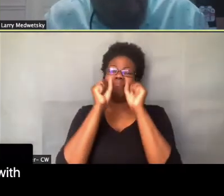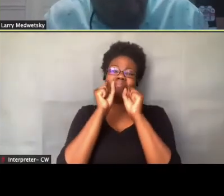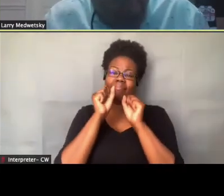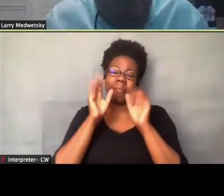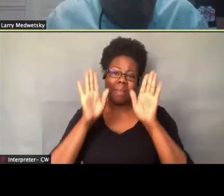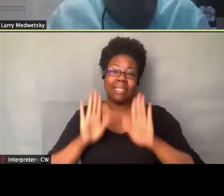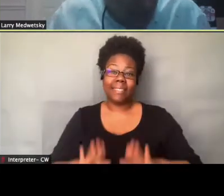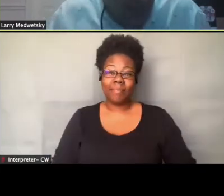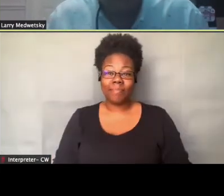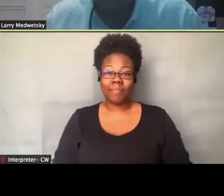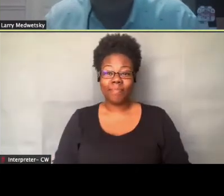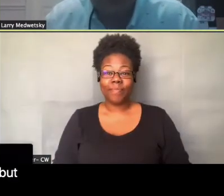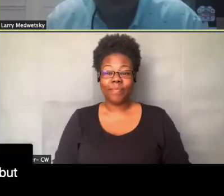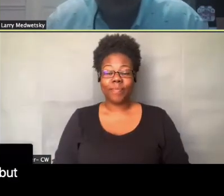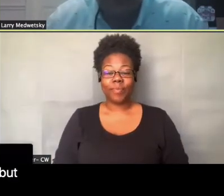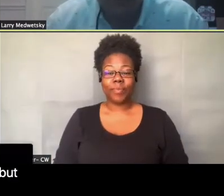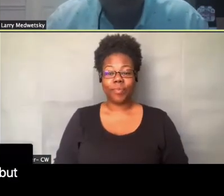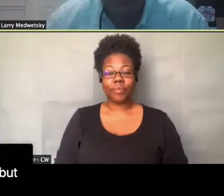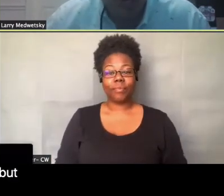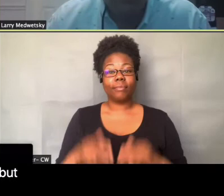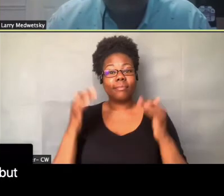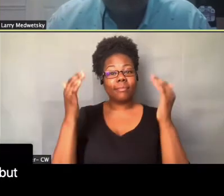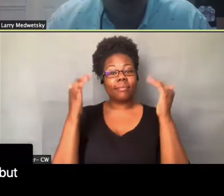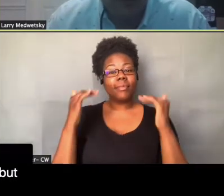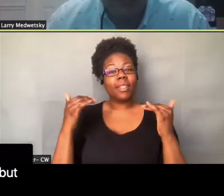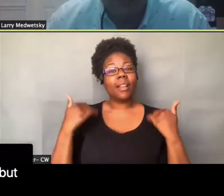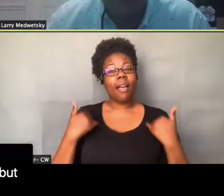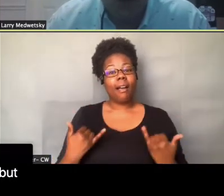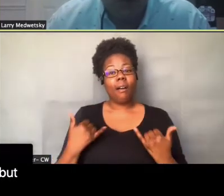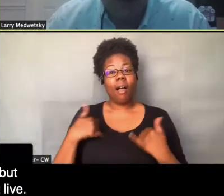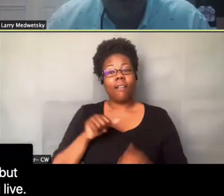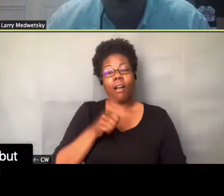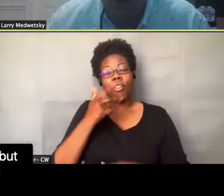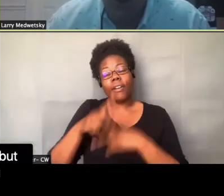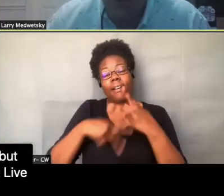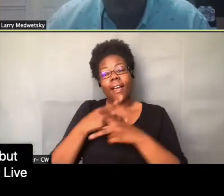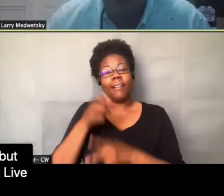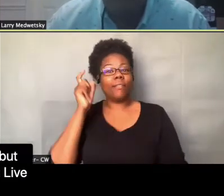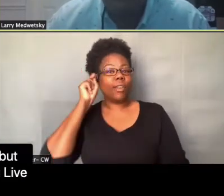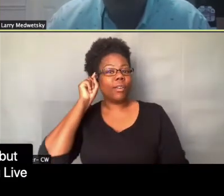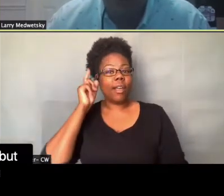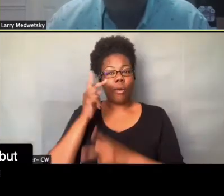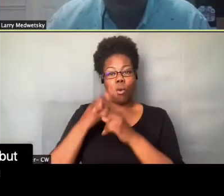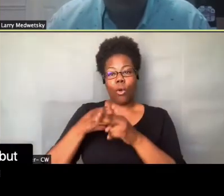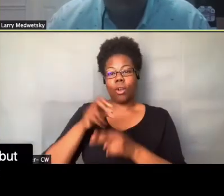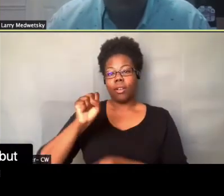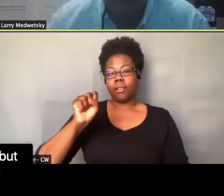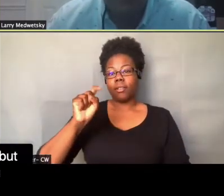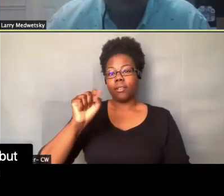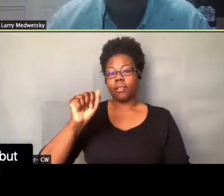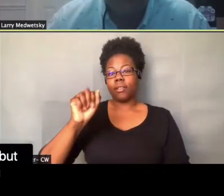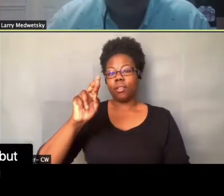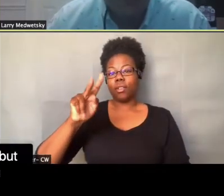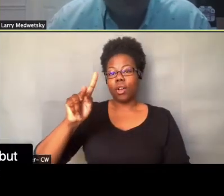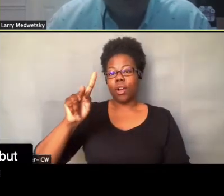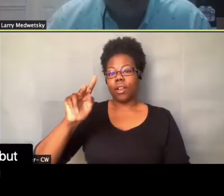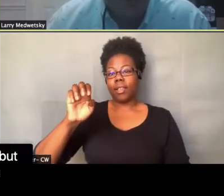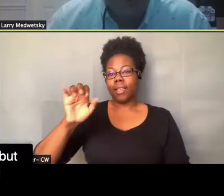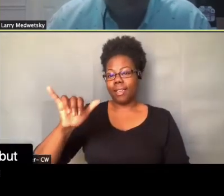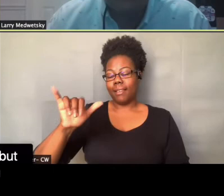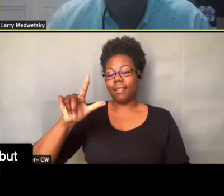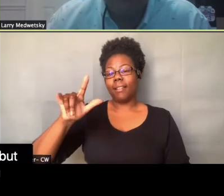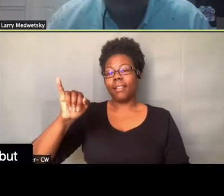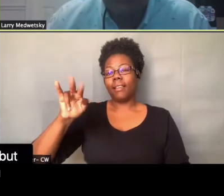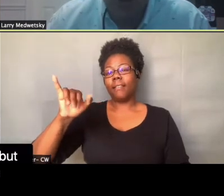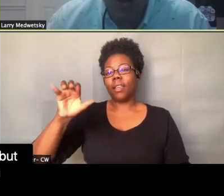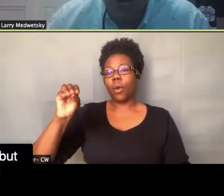talk now about another type of hearing aid called the Starkey Livio. AI means artificial intelligence.